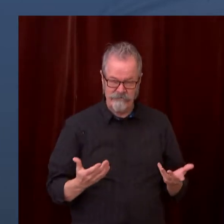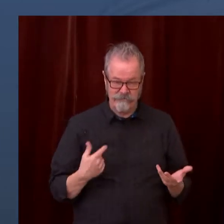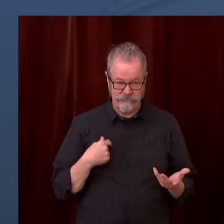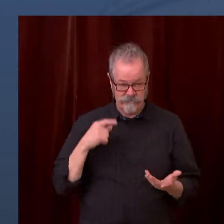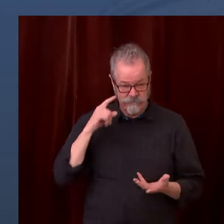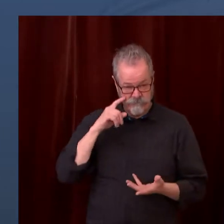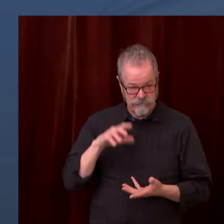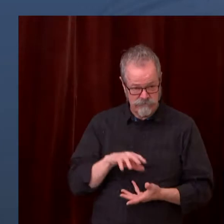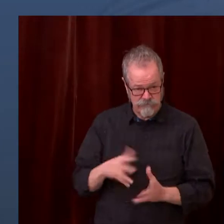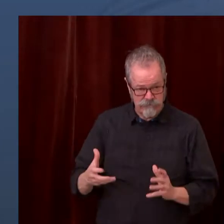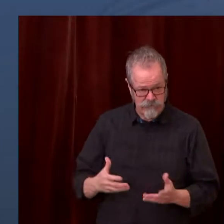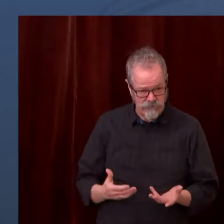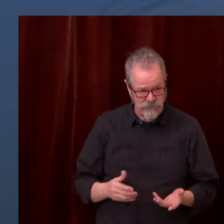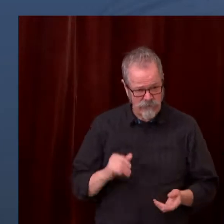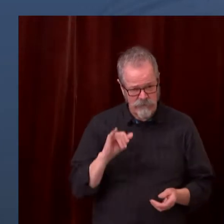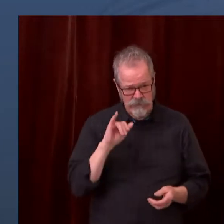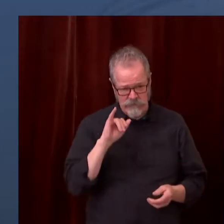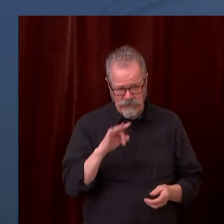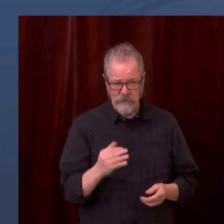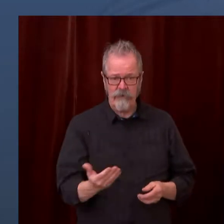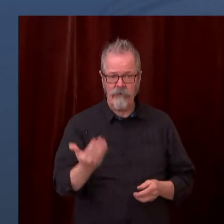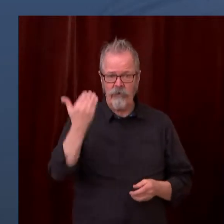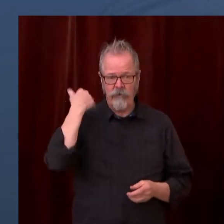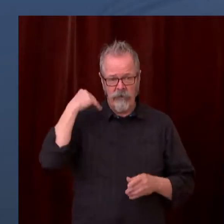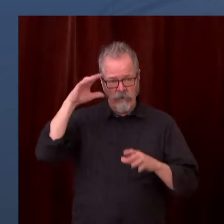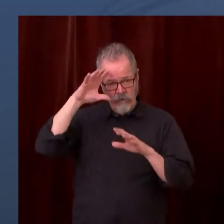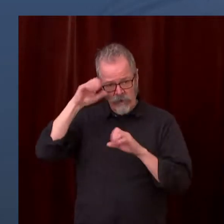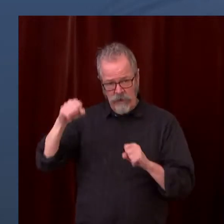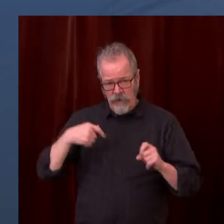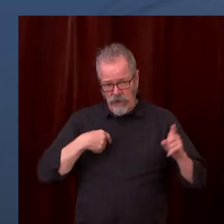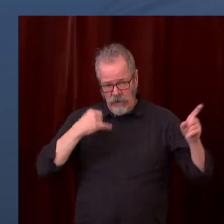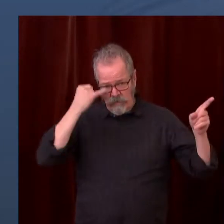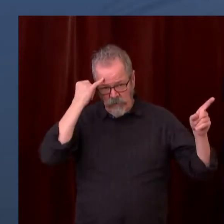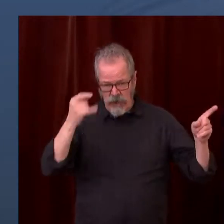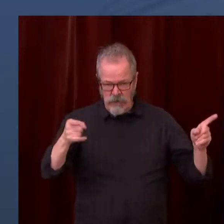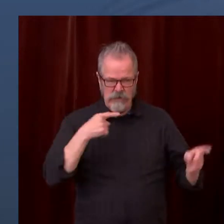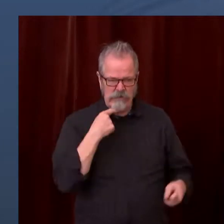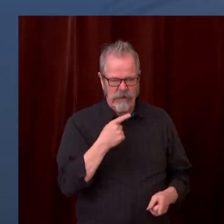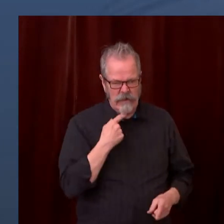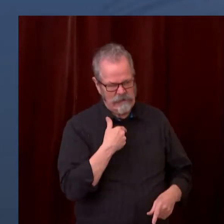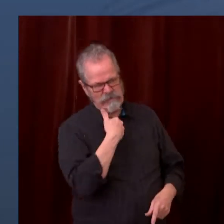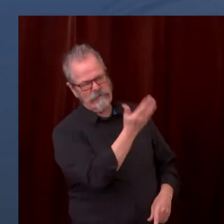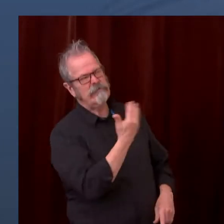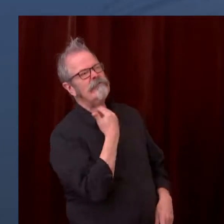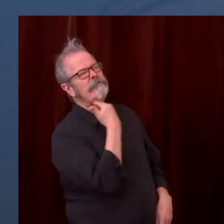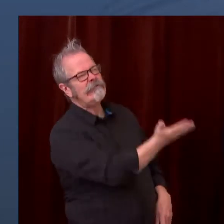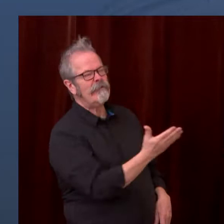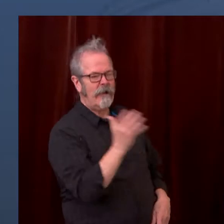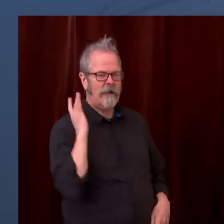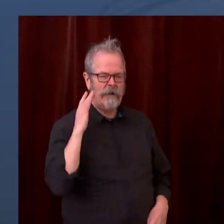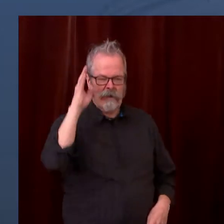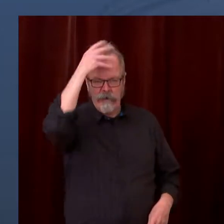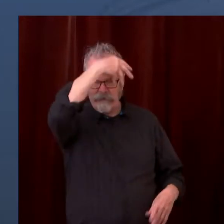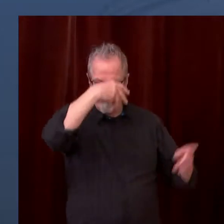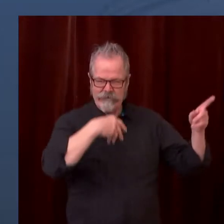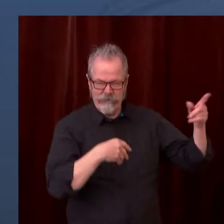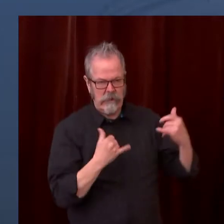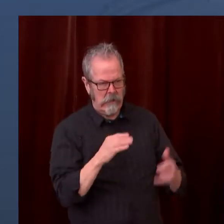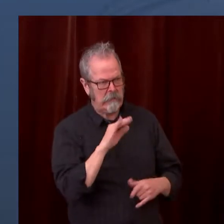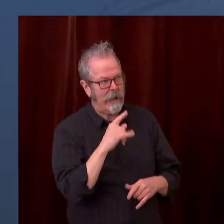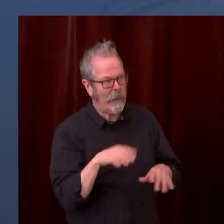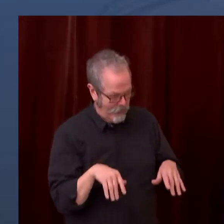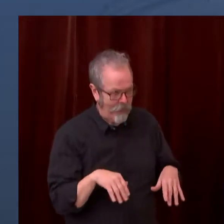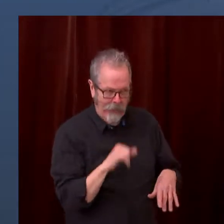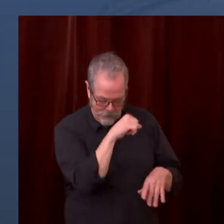president, you might have told him to go pound sand. We're doing it this way. We're on our time schedule. We're not changing. Why did you